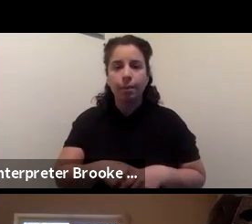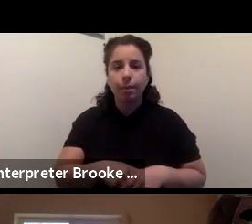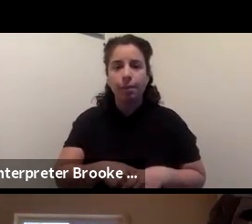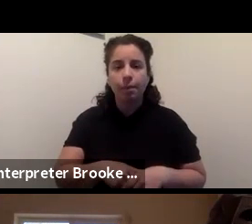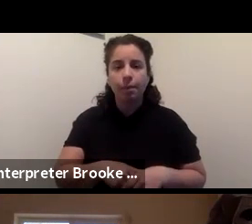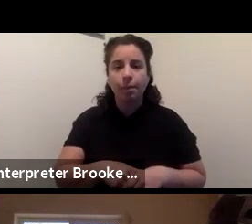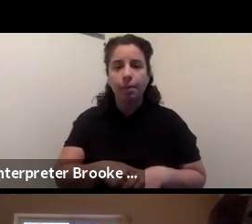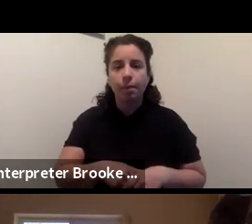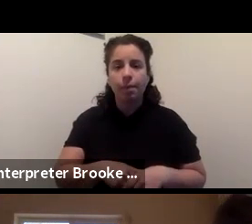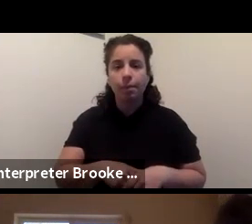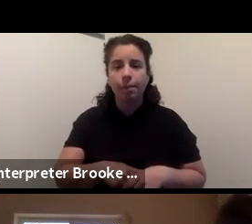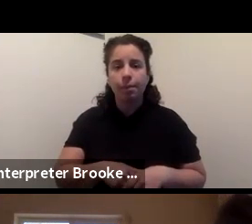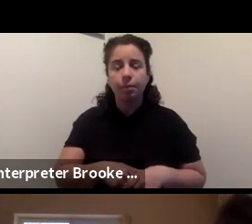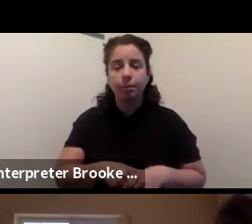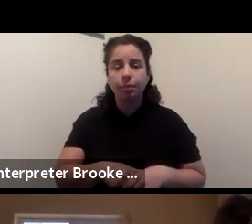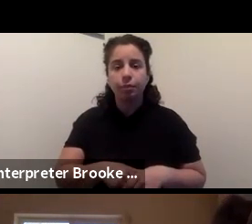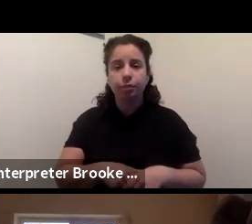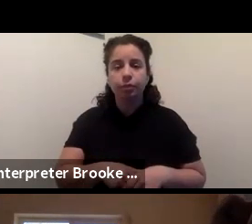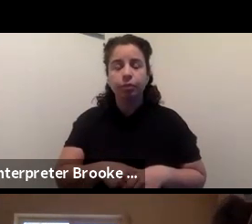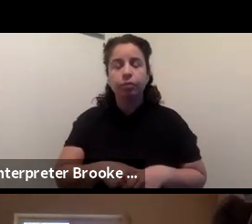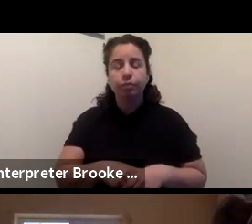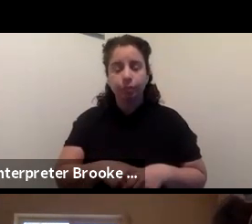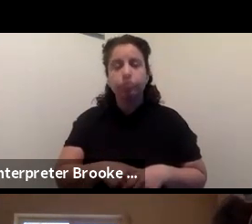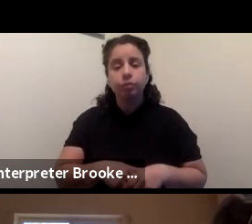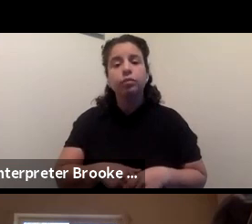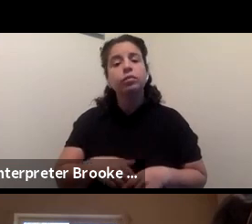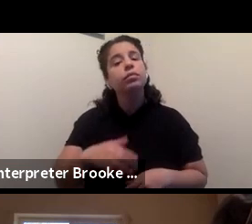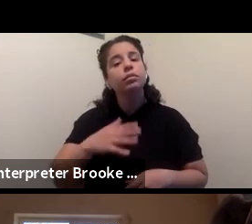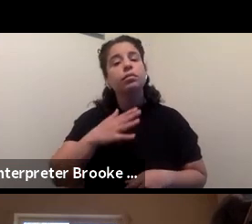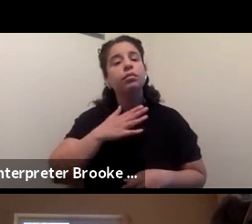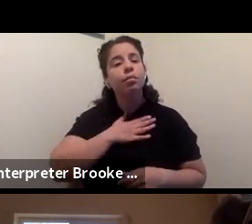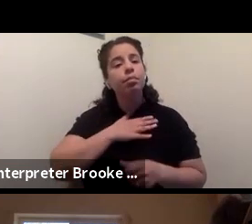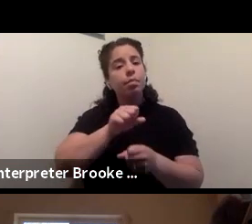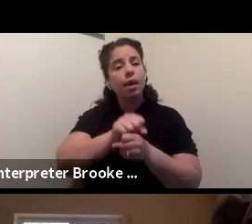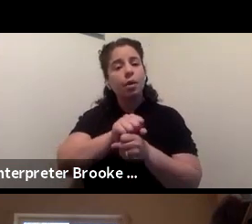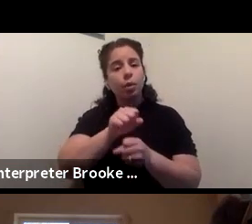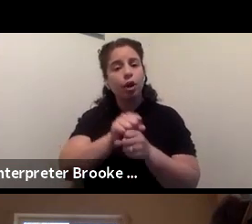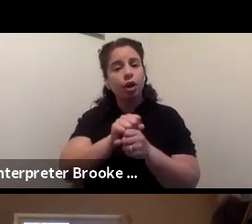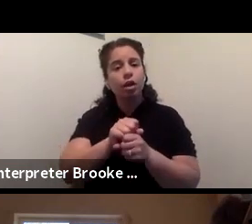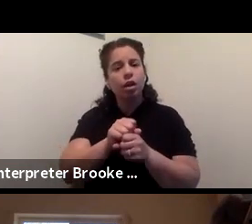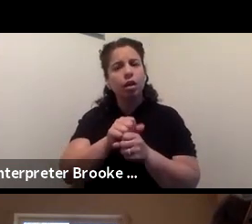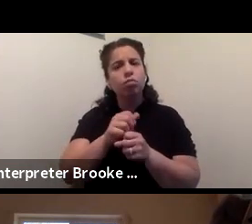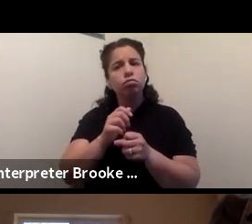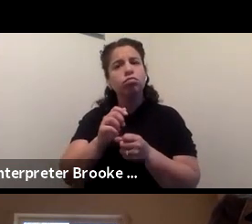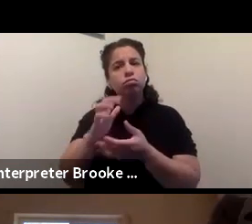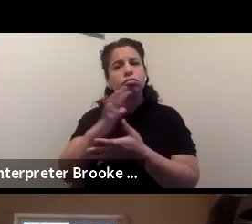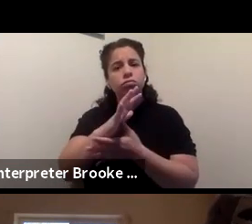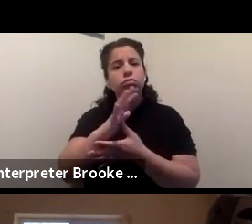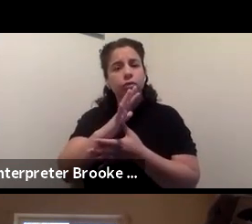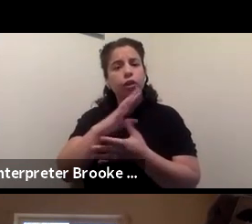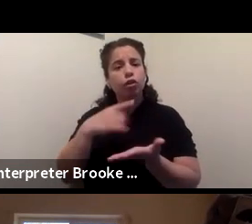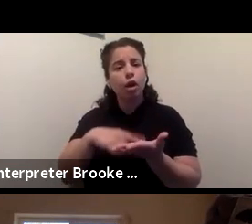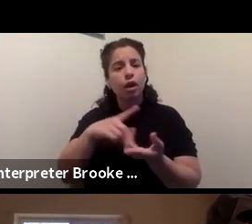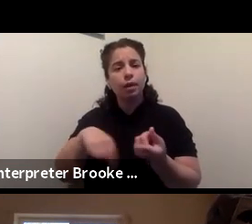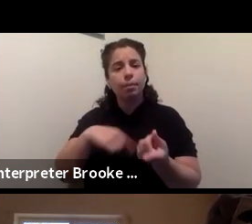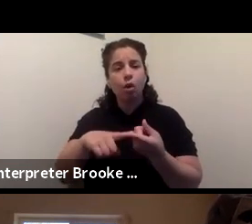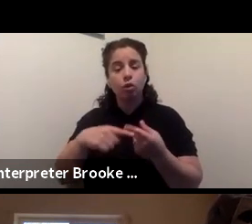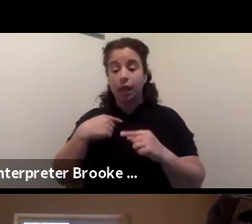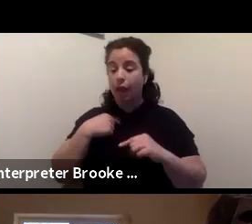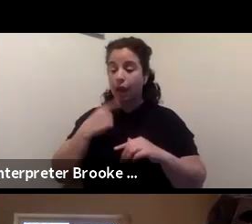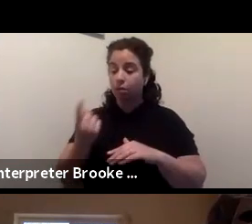And I guess a big part of my work is asking questions about how presence is shared in a